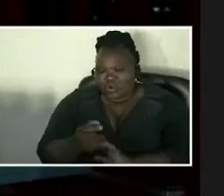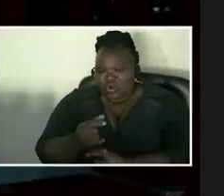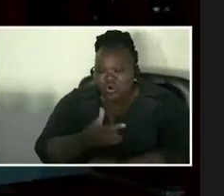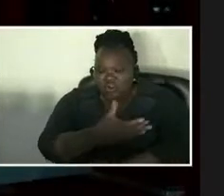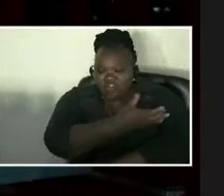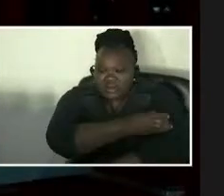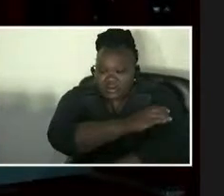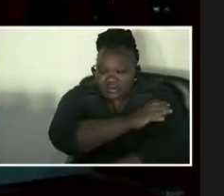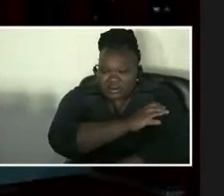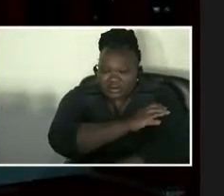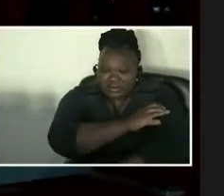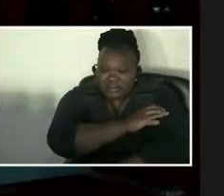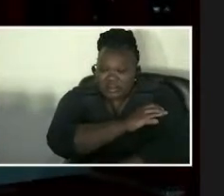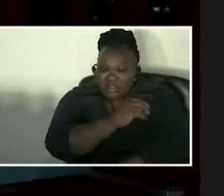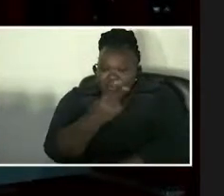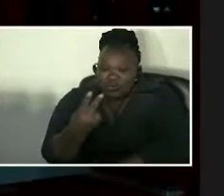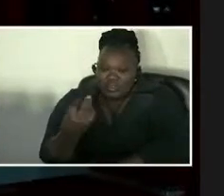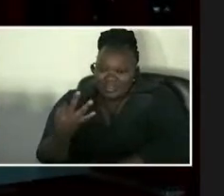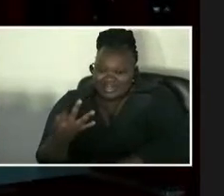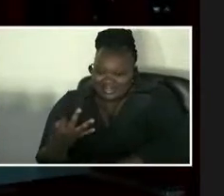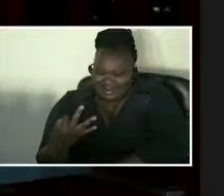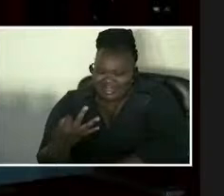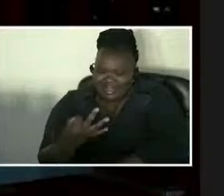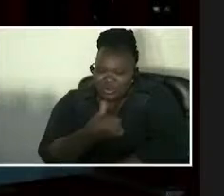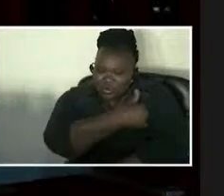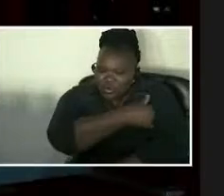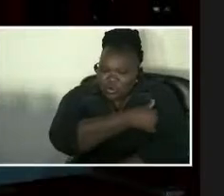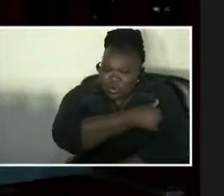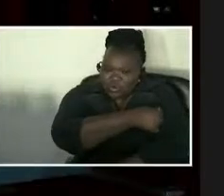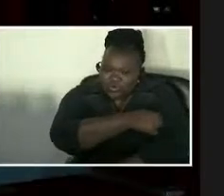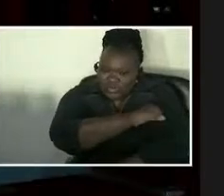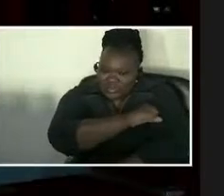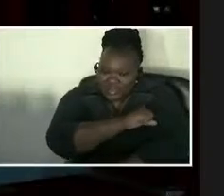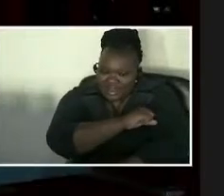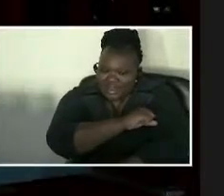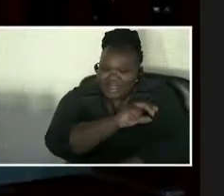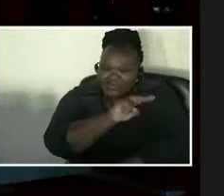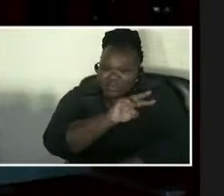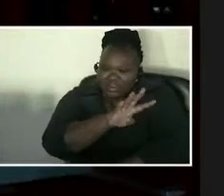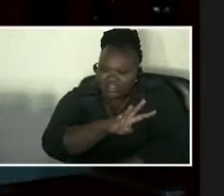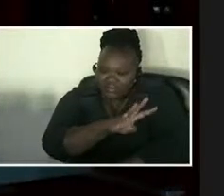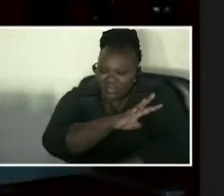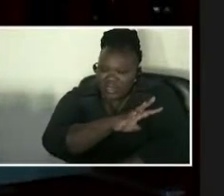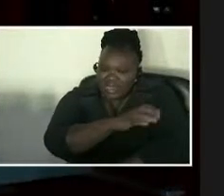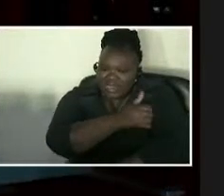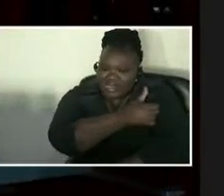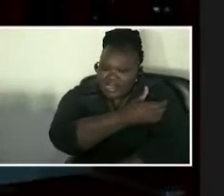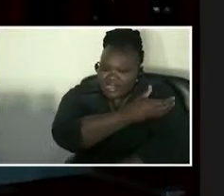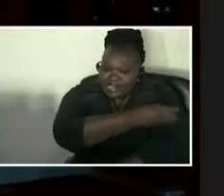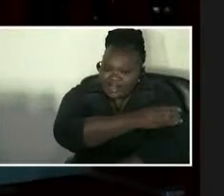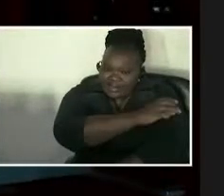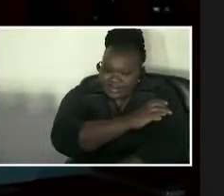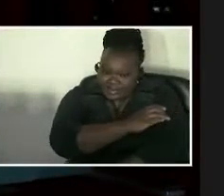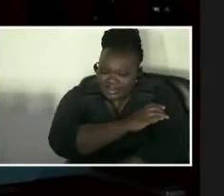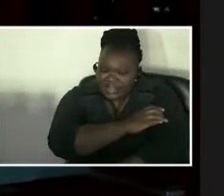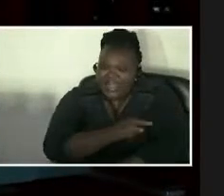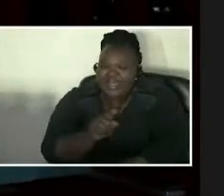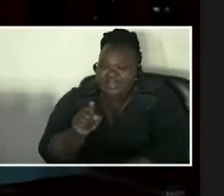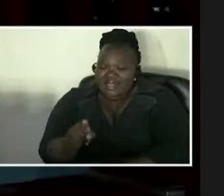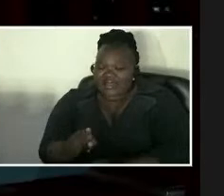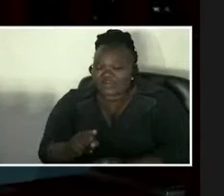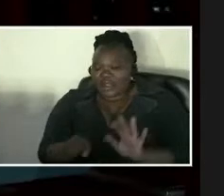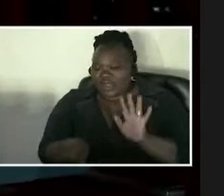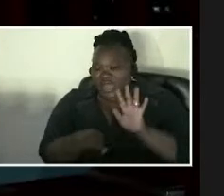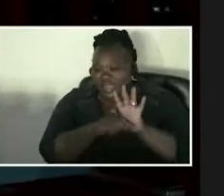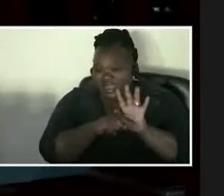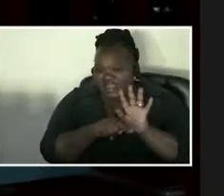included 23 hospitals 34 clinics and community health centers we believe that this will have a negative